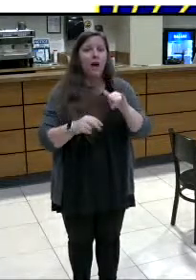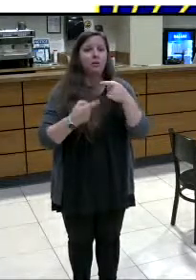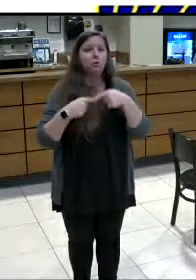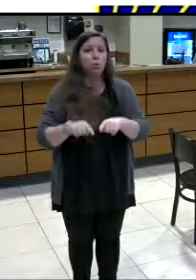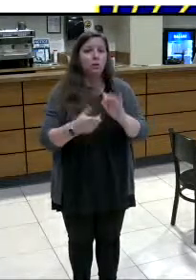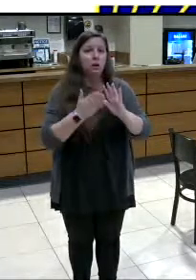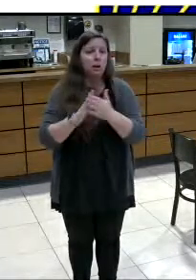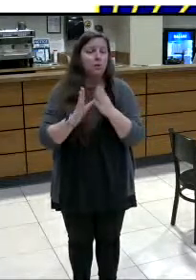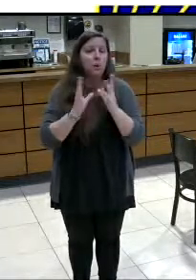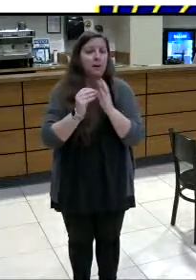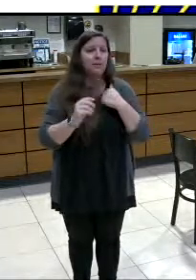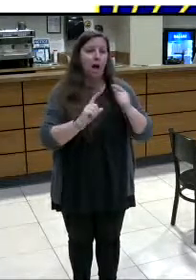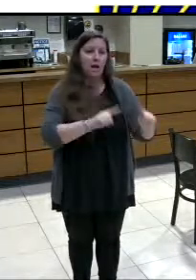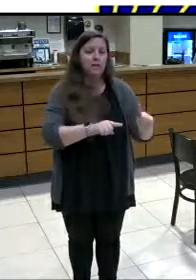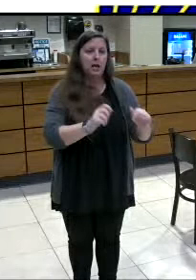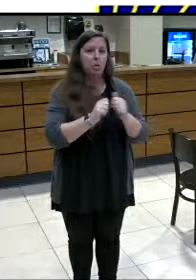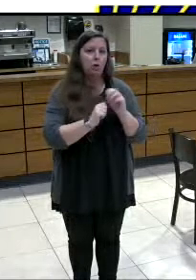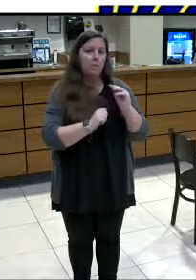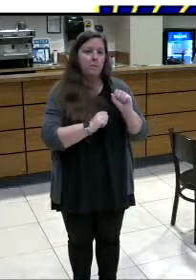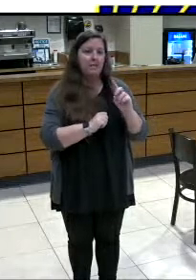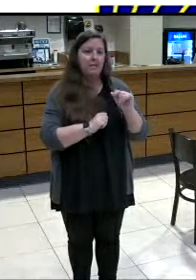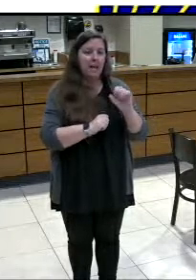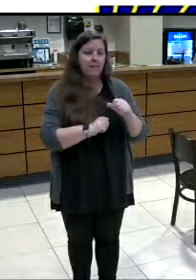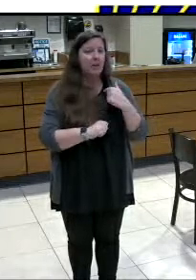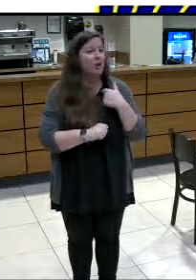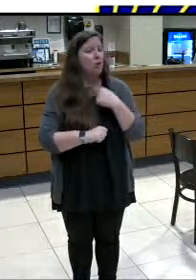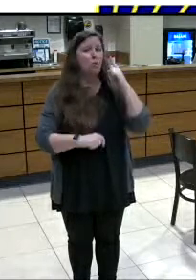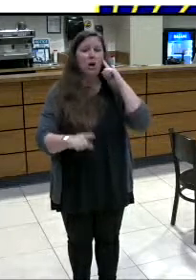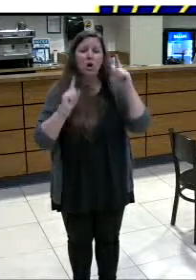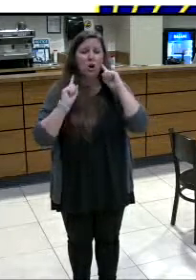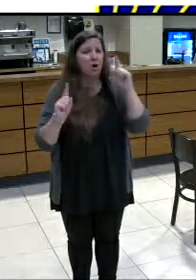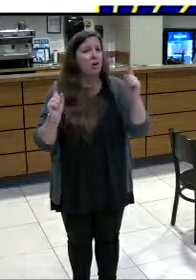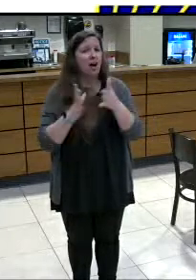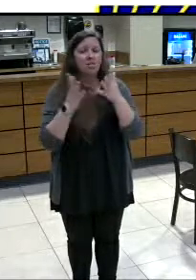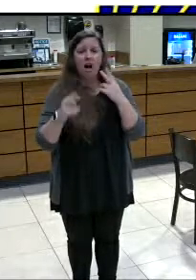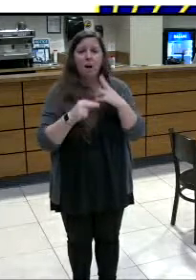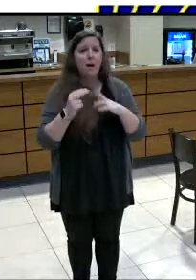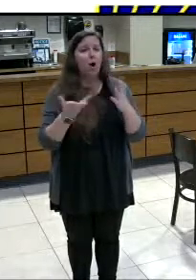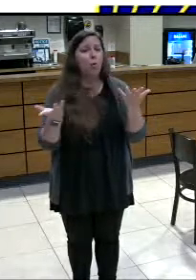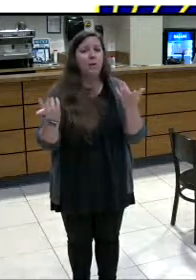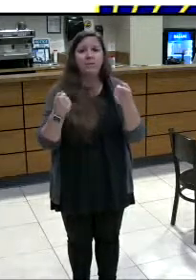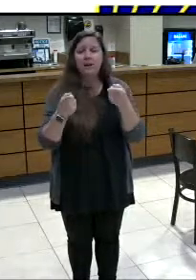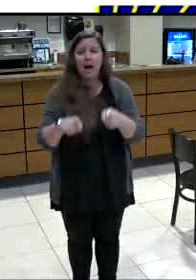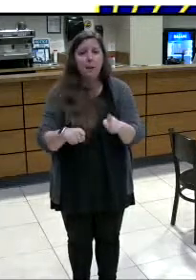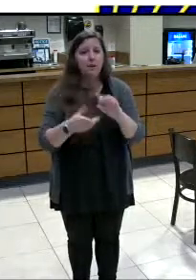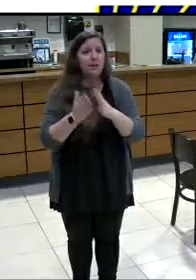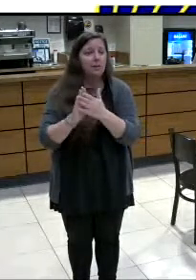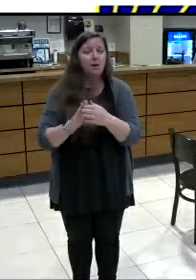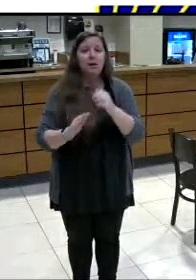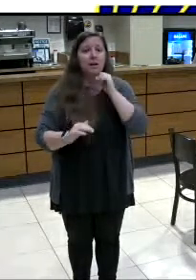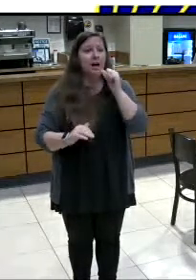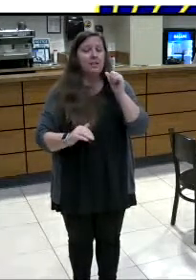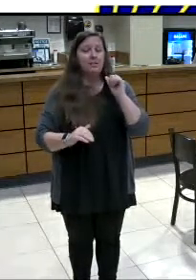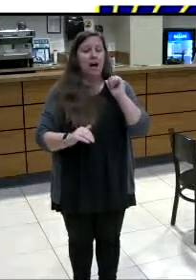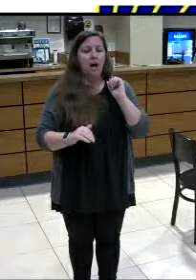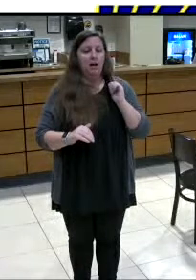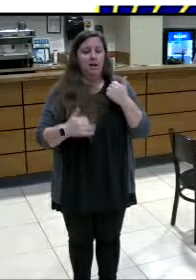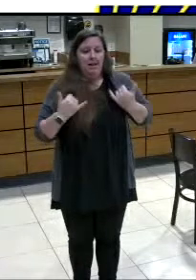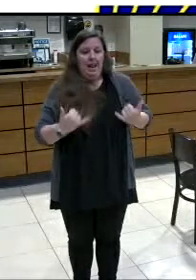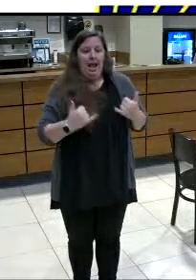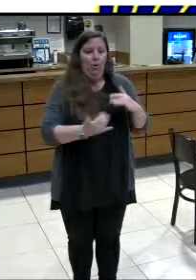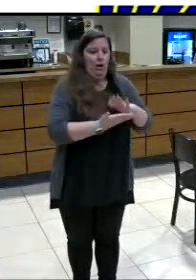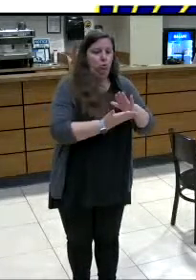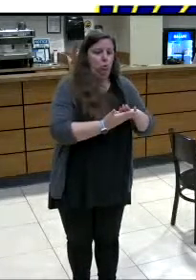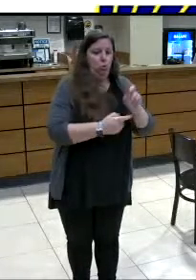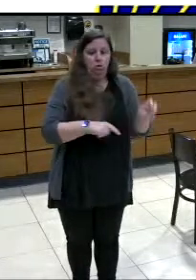board members and district leaders, where we heard a lot about what's happening in our community. Well, it's no longer a school to prison pipeline. It's a